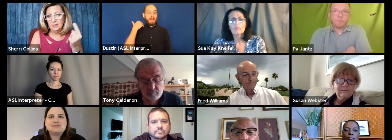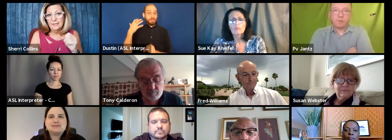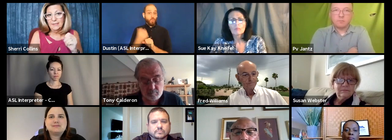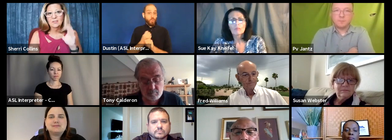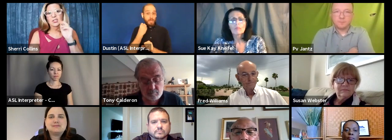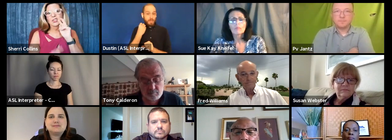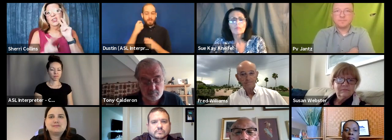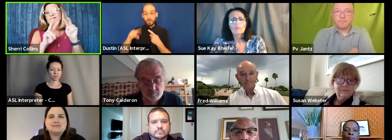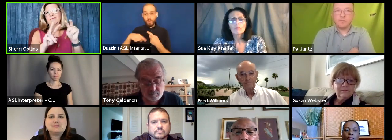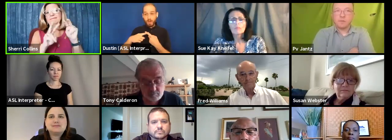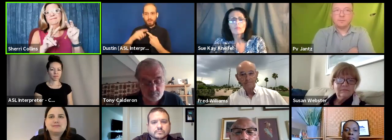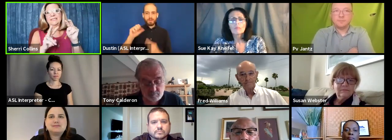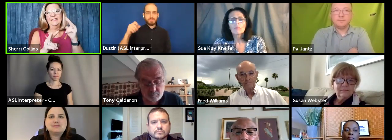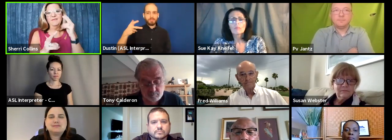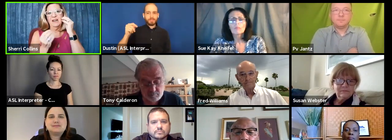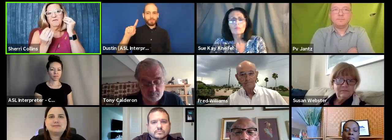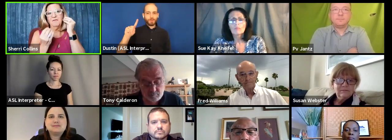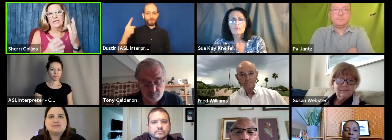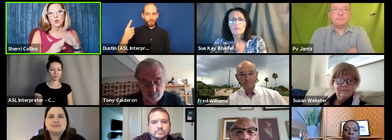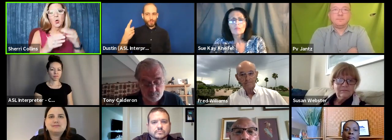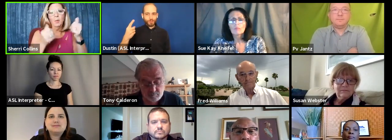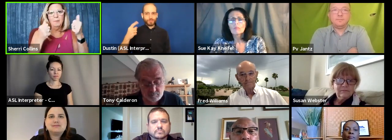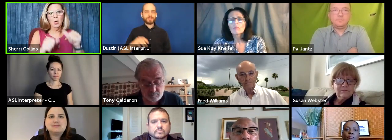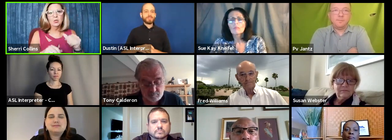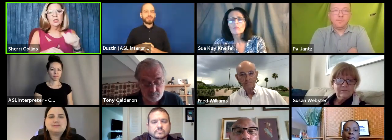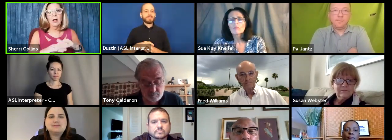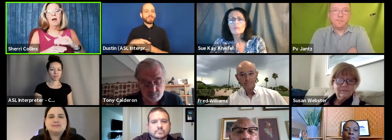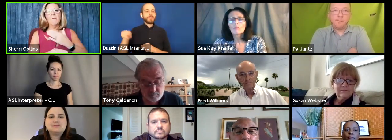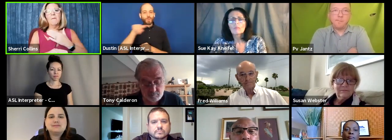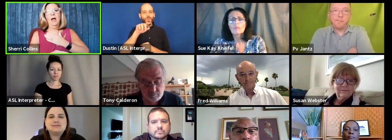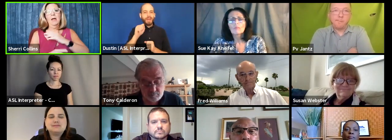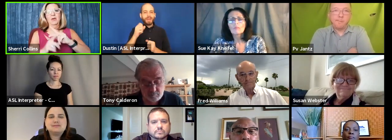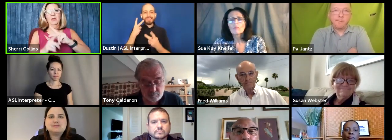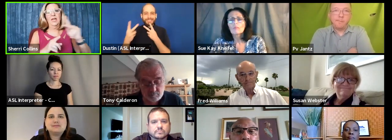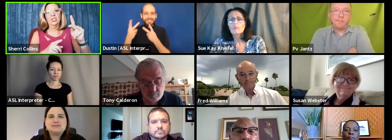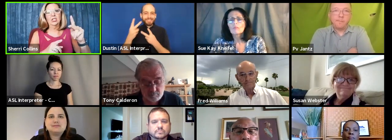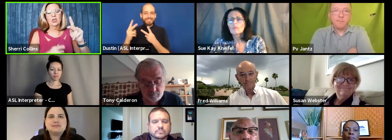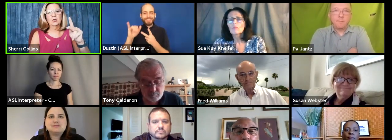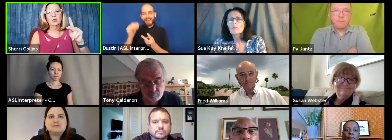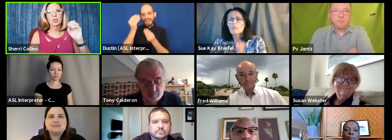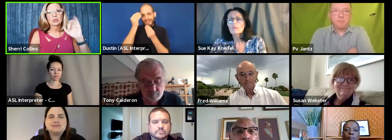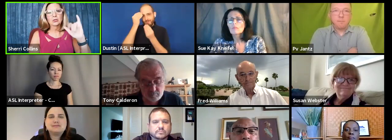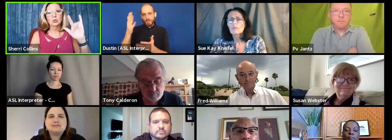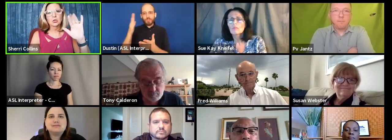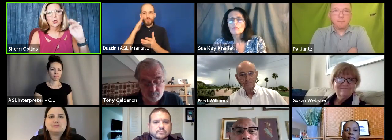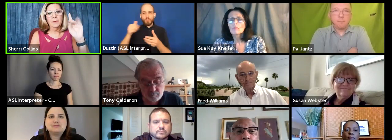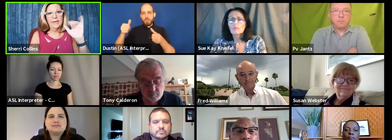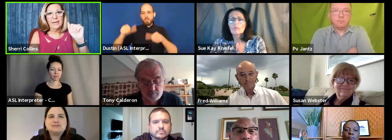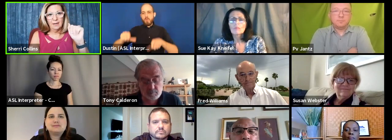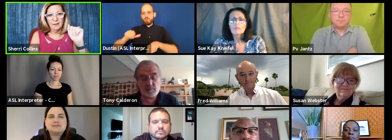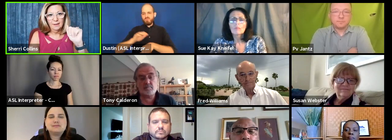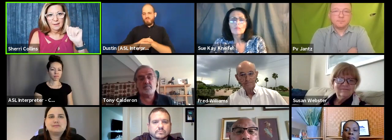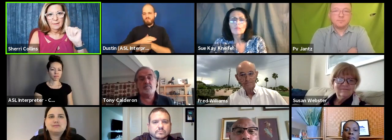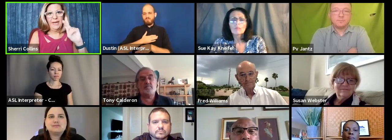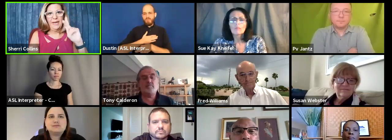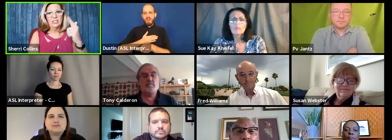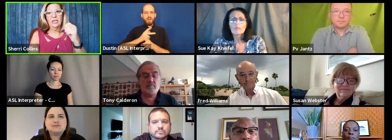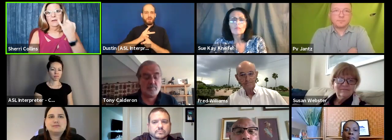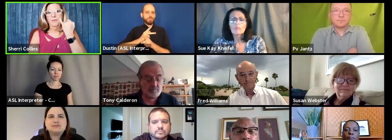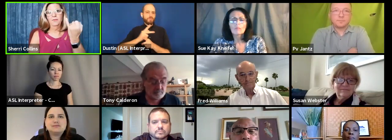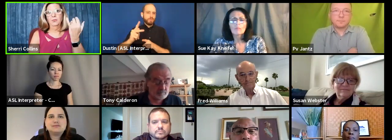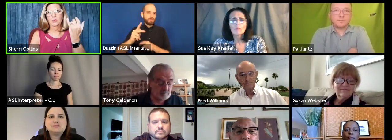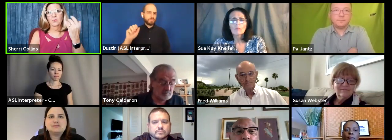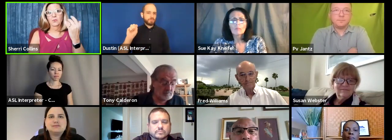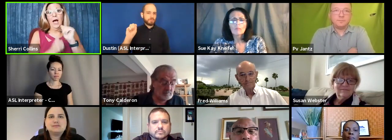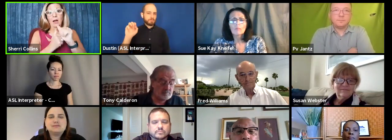1st. So you can see that information will be posted on my professional social media page.